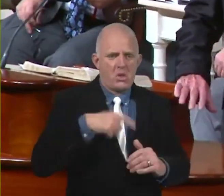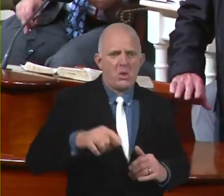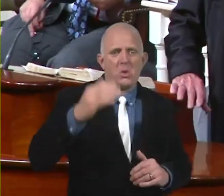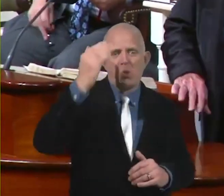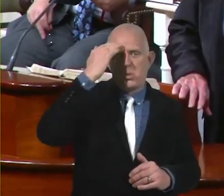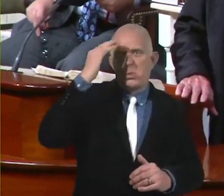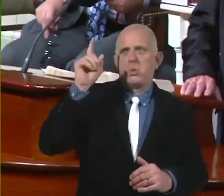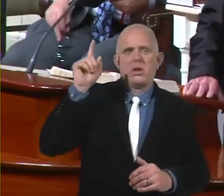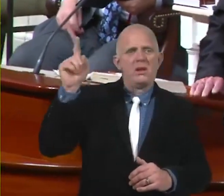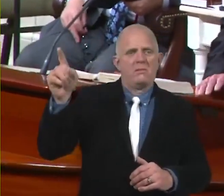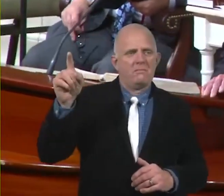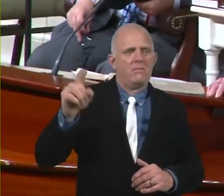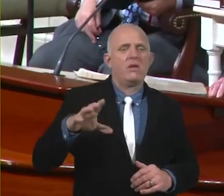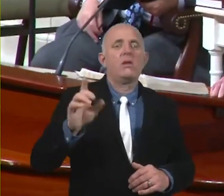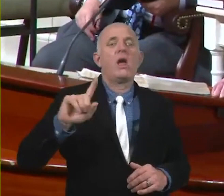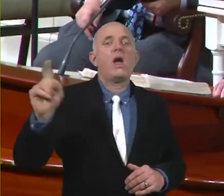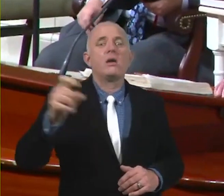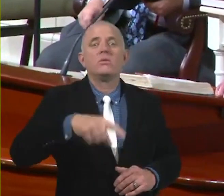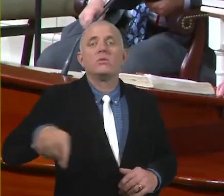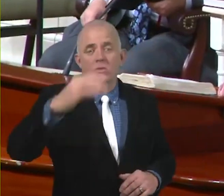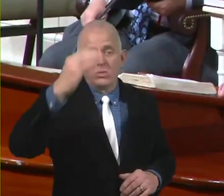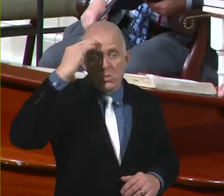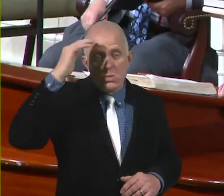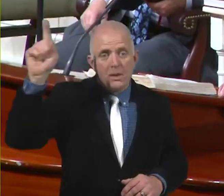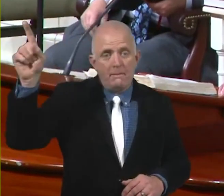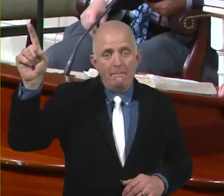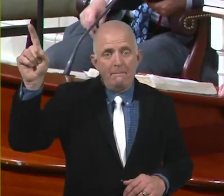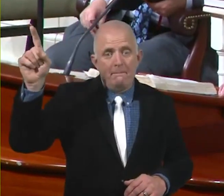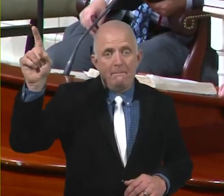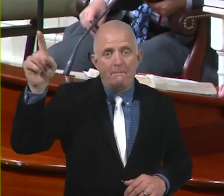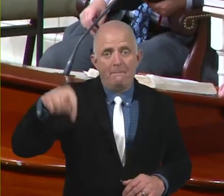ask you tonight, do you know him?